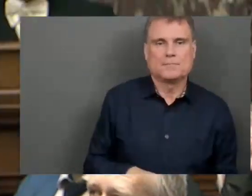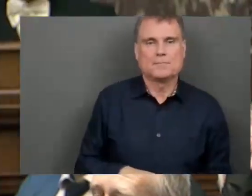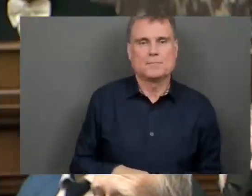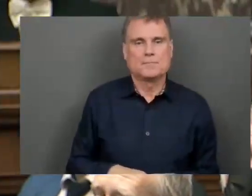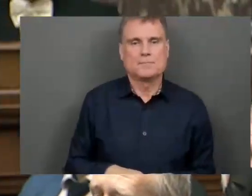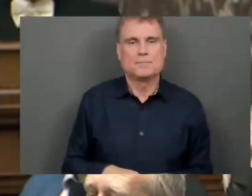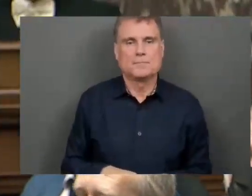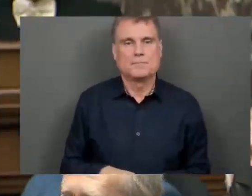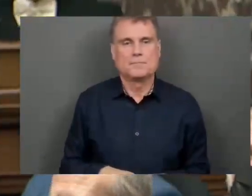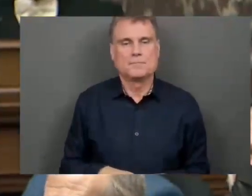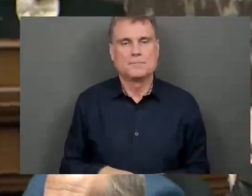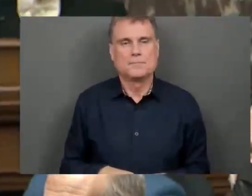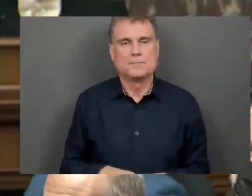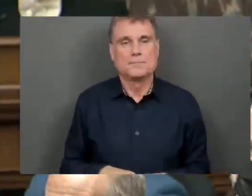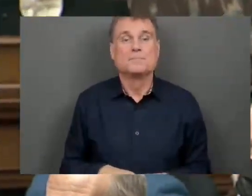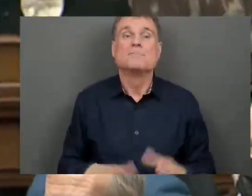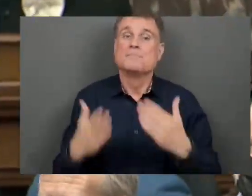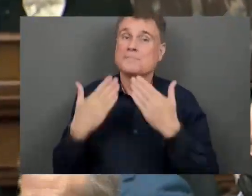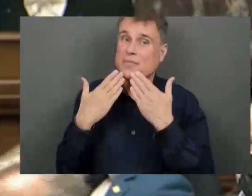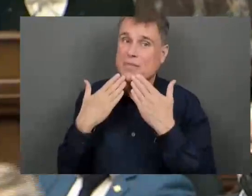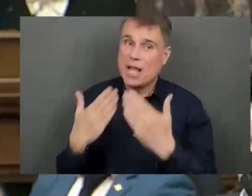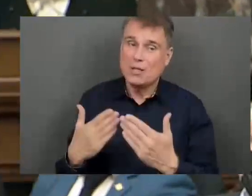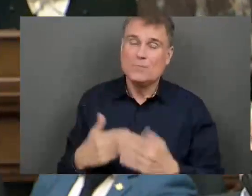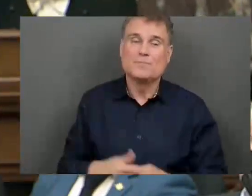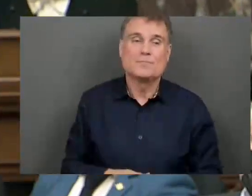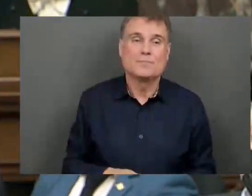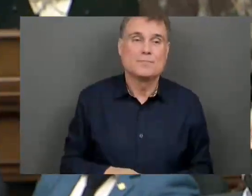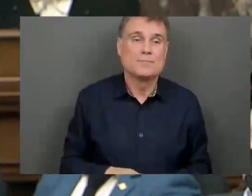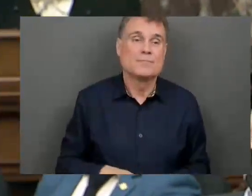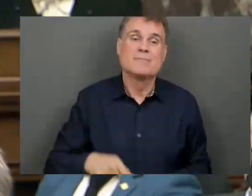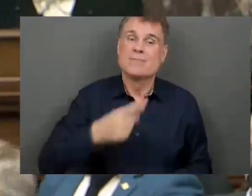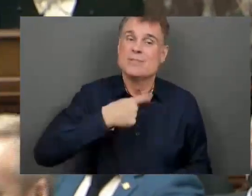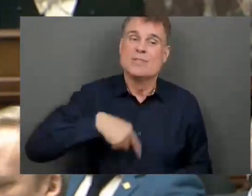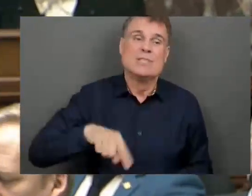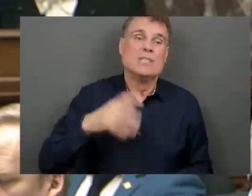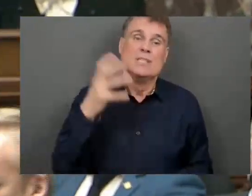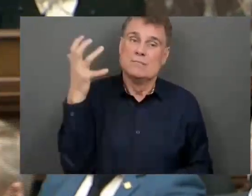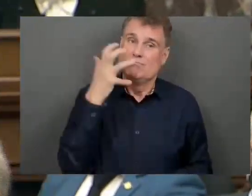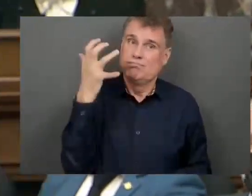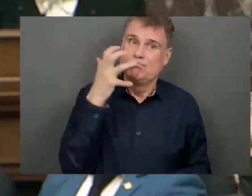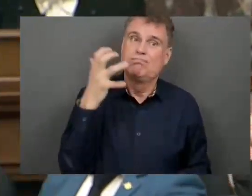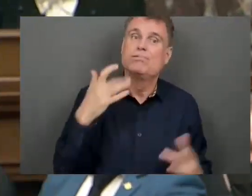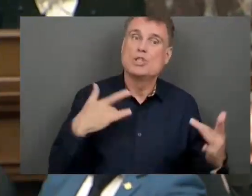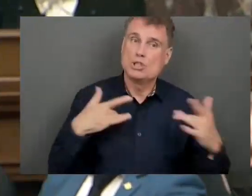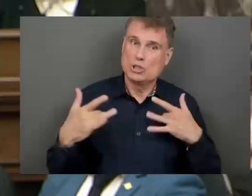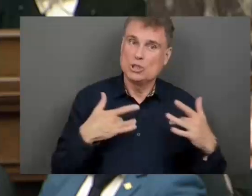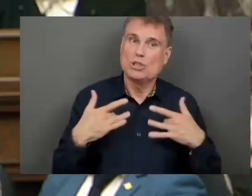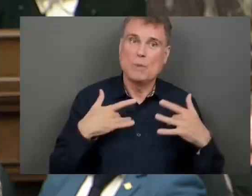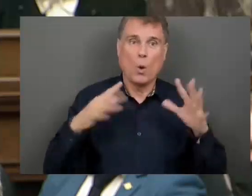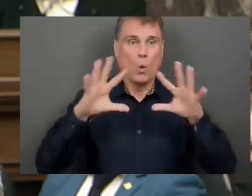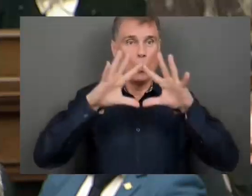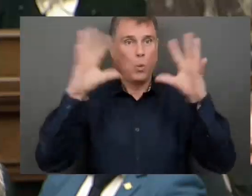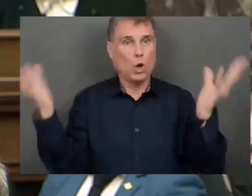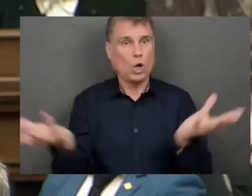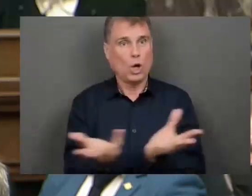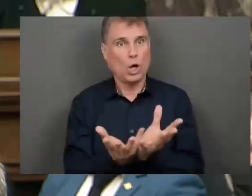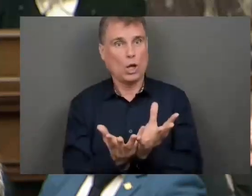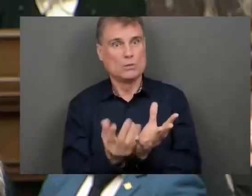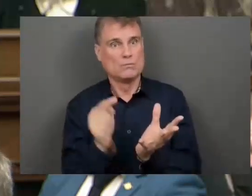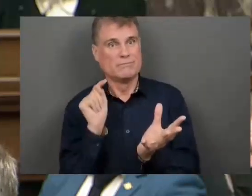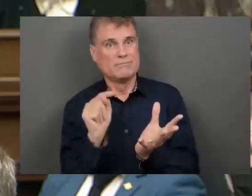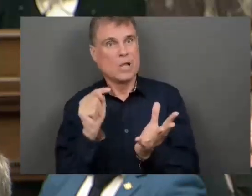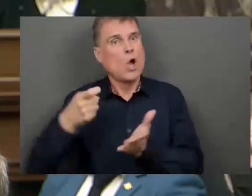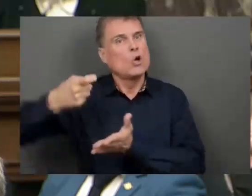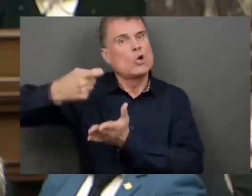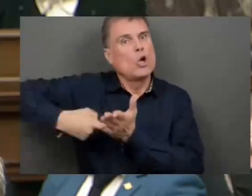Thank you, Mr. Speaker. We are very concerned about the impacts of global inflation and now the extra threat of uncertainty created by tariffs and the